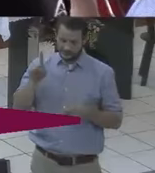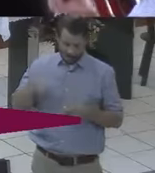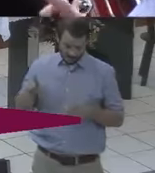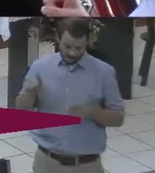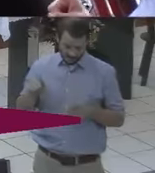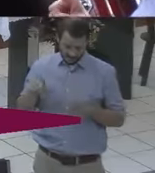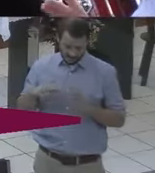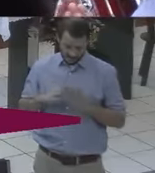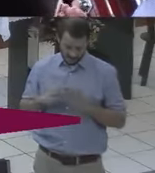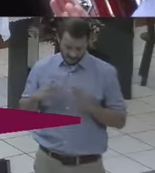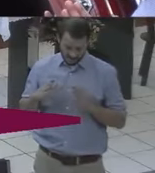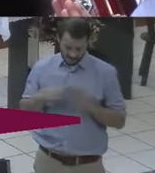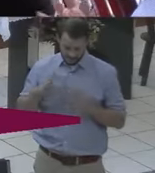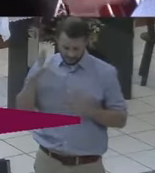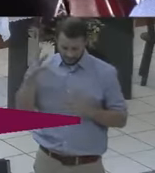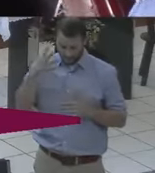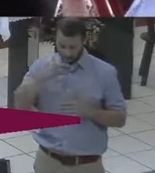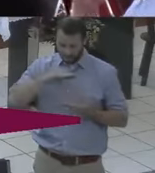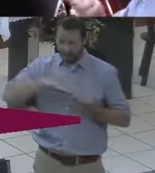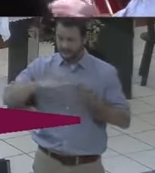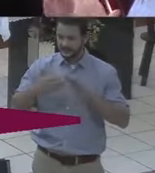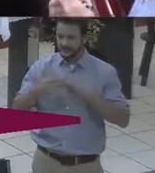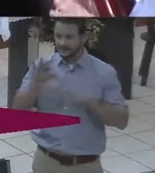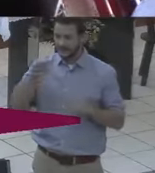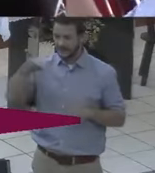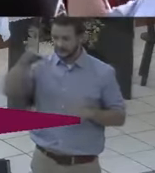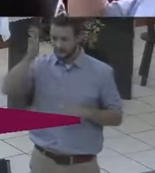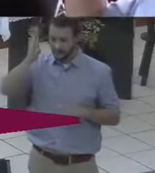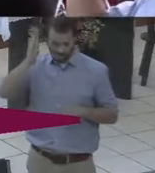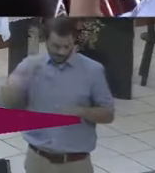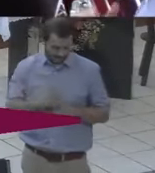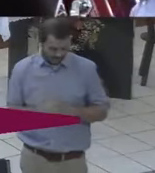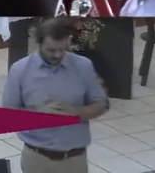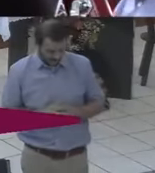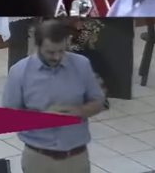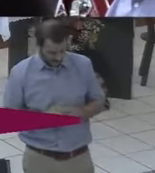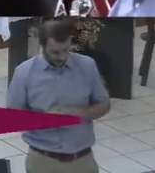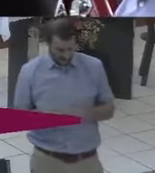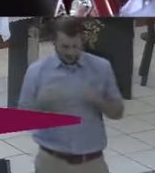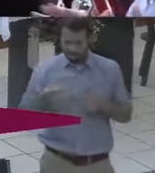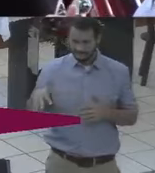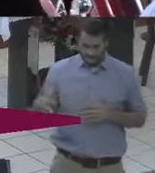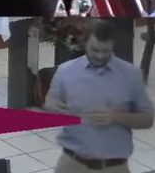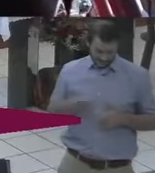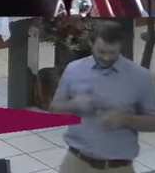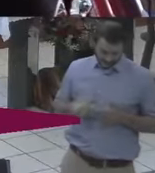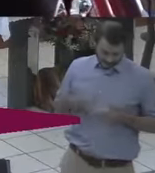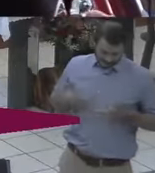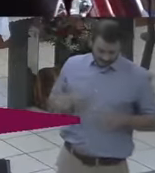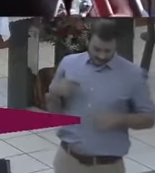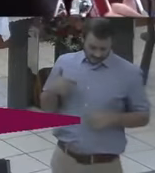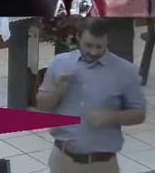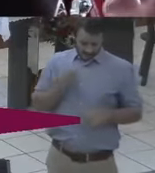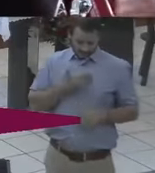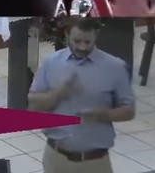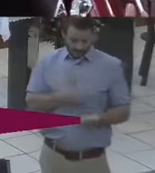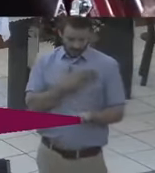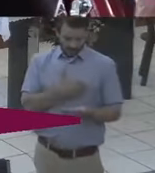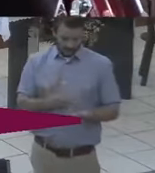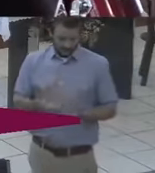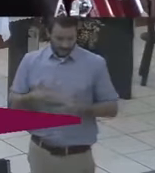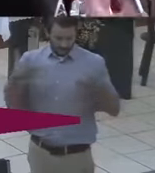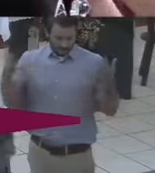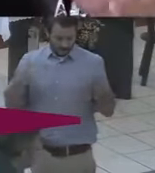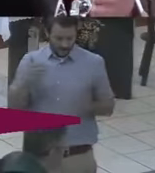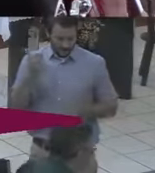to Zion, the beautiful city of God. Then let our